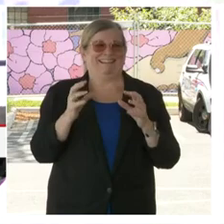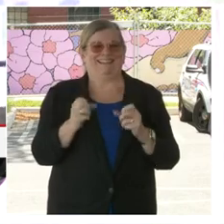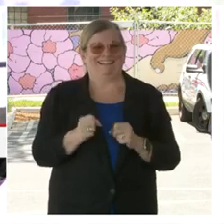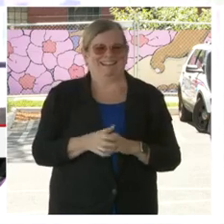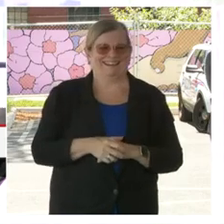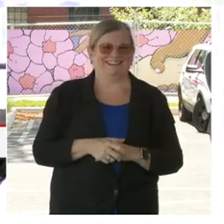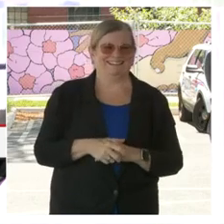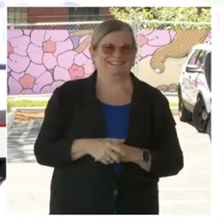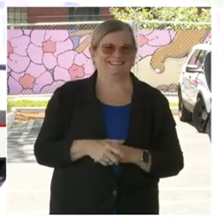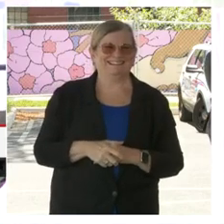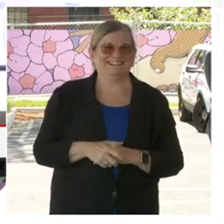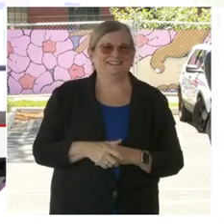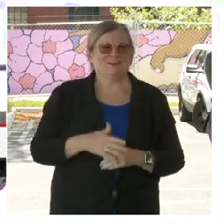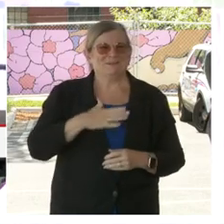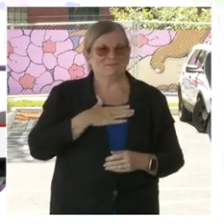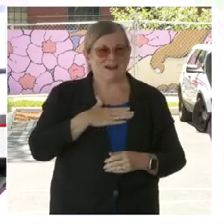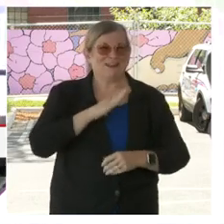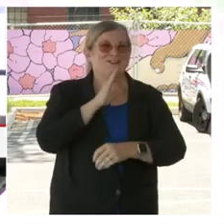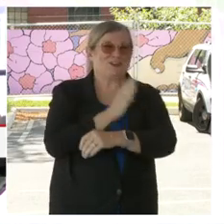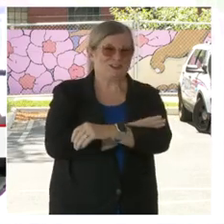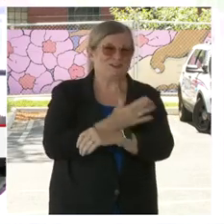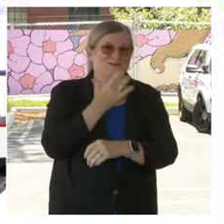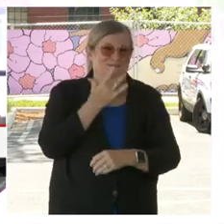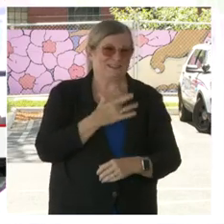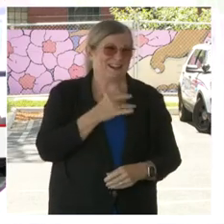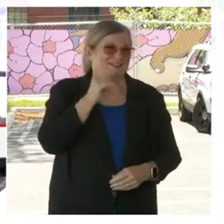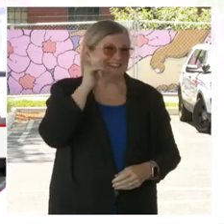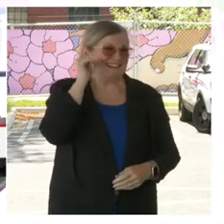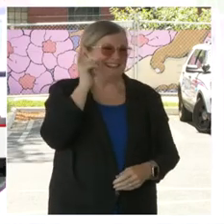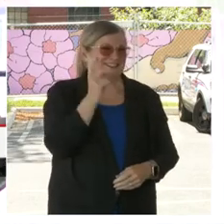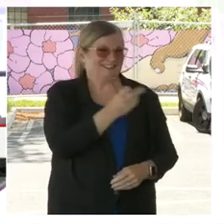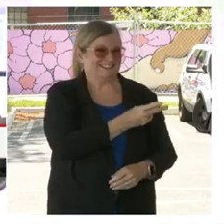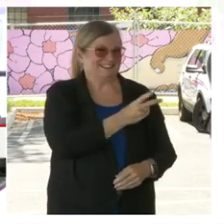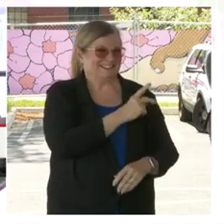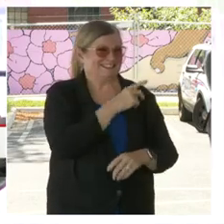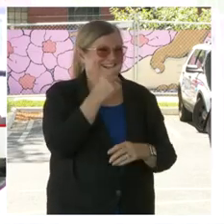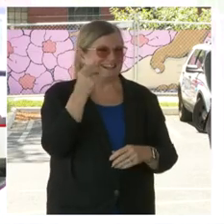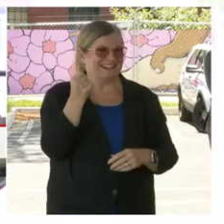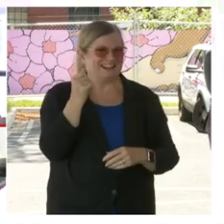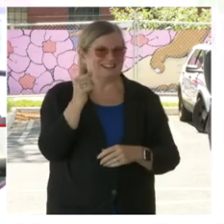My daughter's birthday was yesterday, so I'm going to give y'all a team cancer for today.